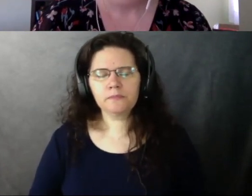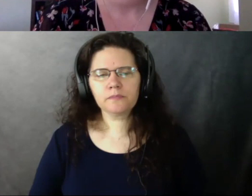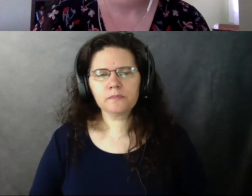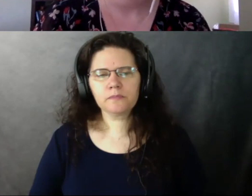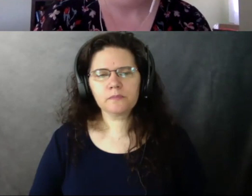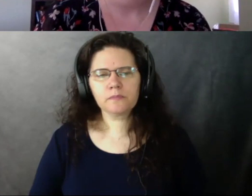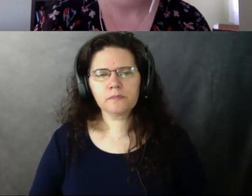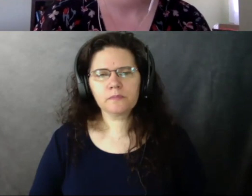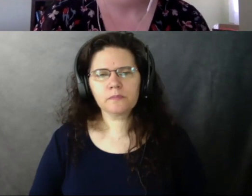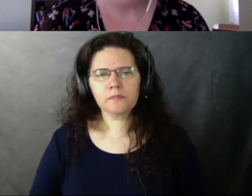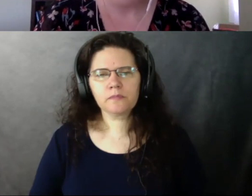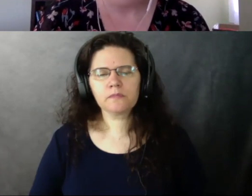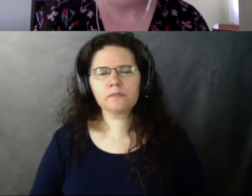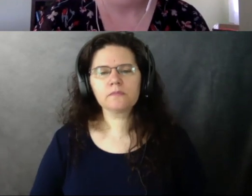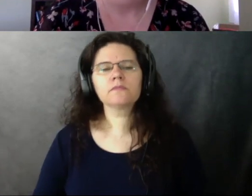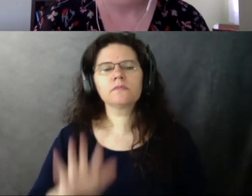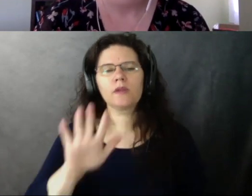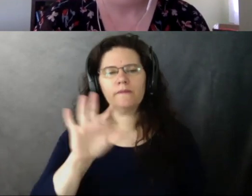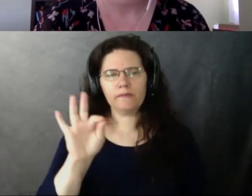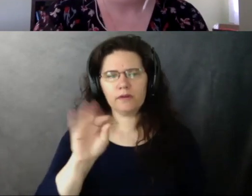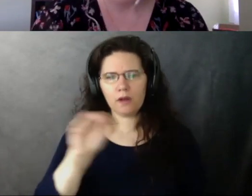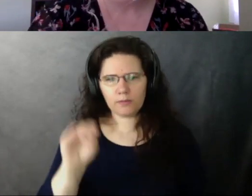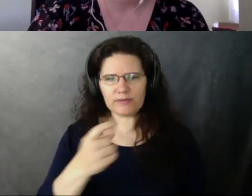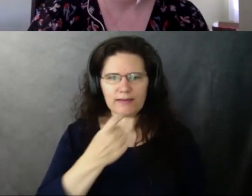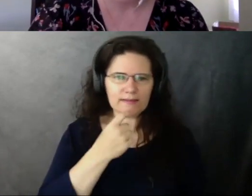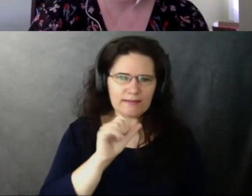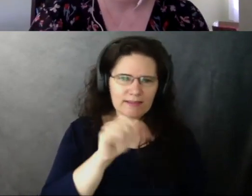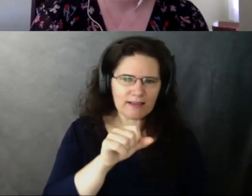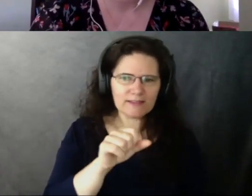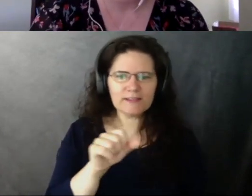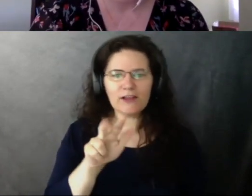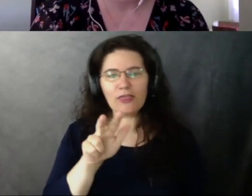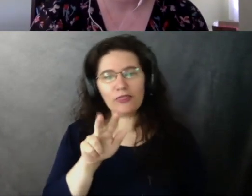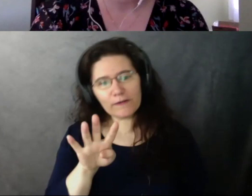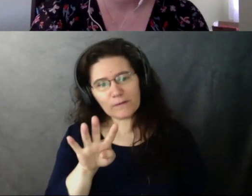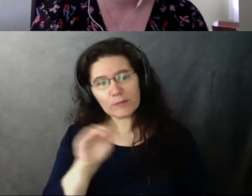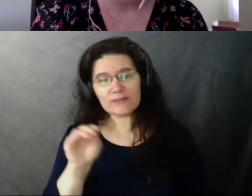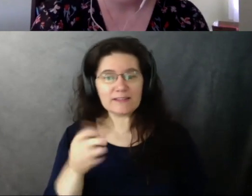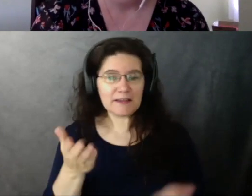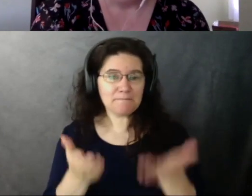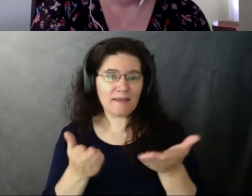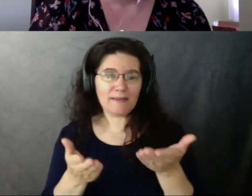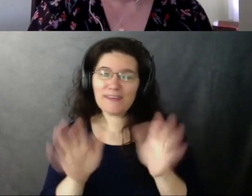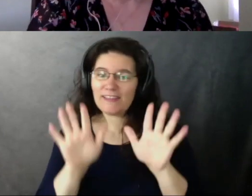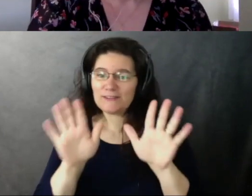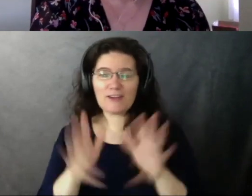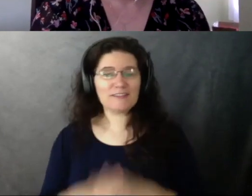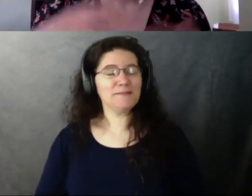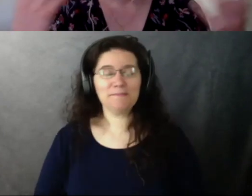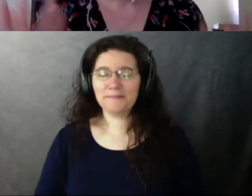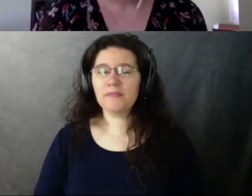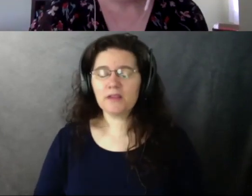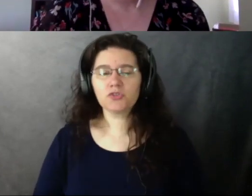So 59% say yes and 34% say maybe. That's really awesome. We hope you all